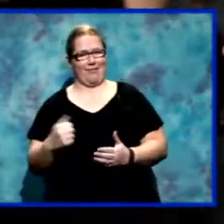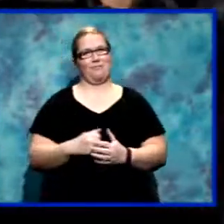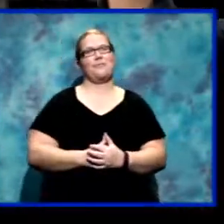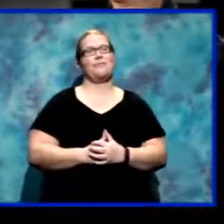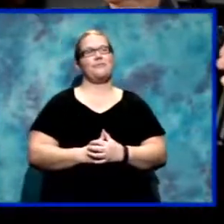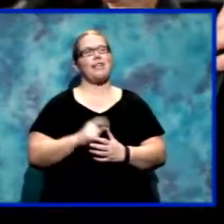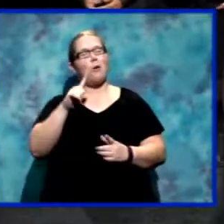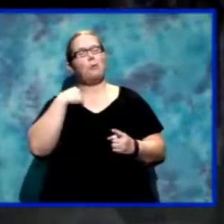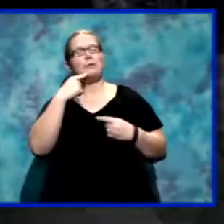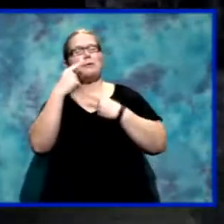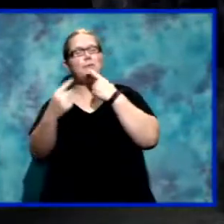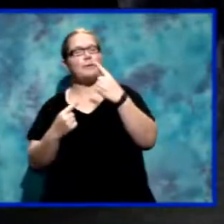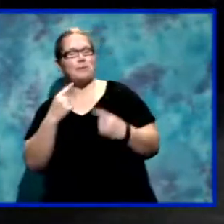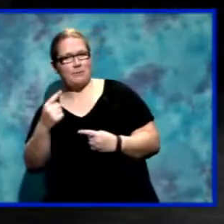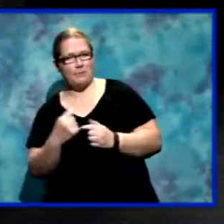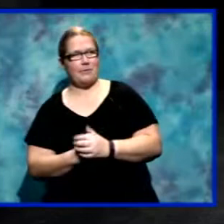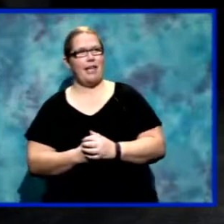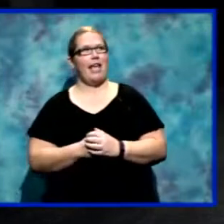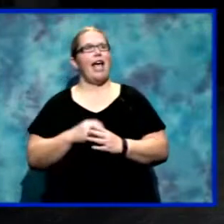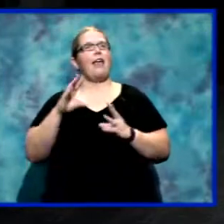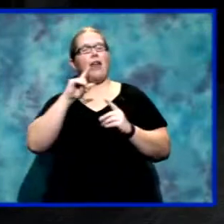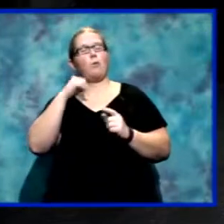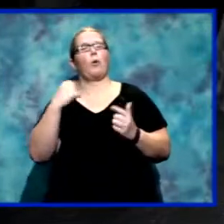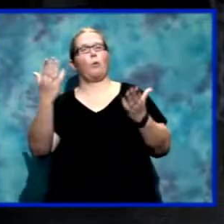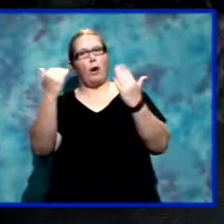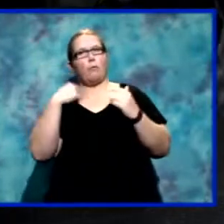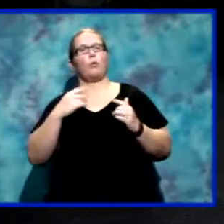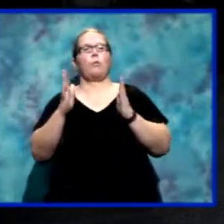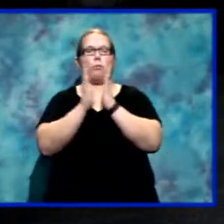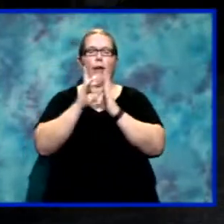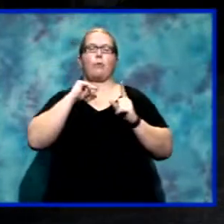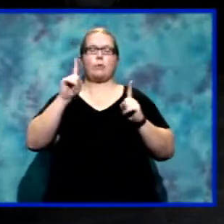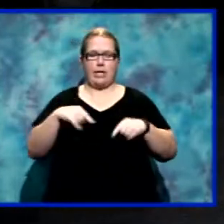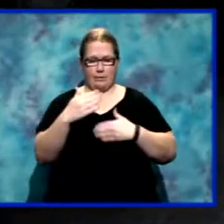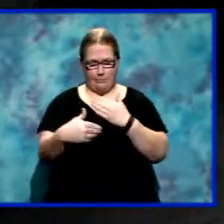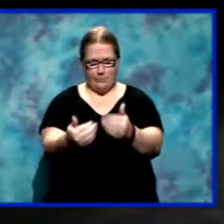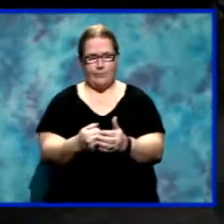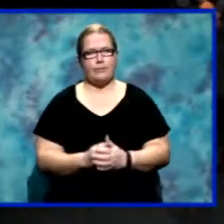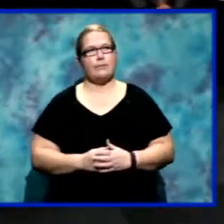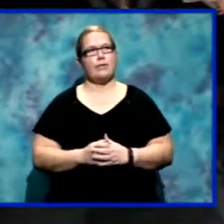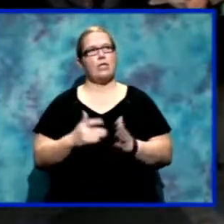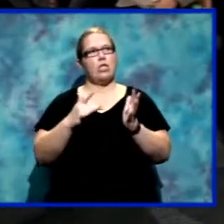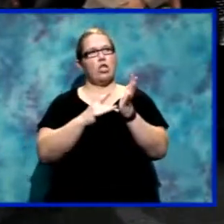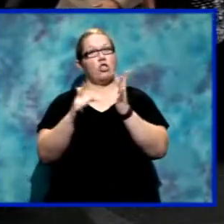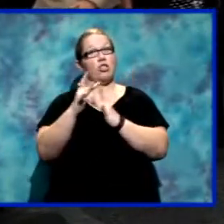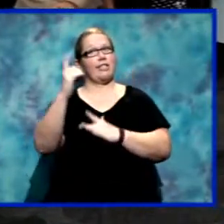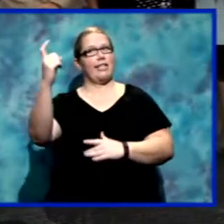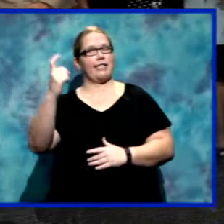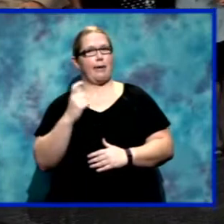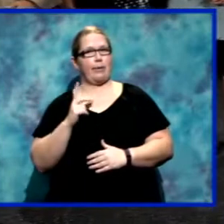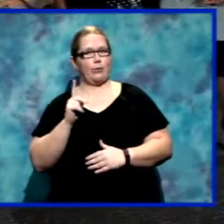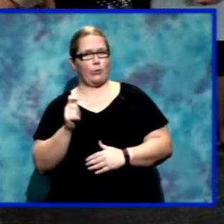I will tell you something, and then I'll give you a welcome and we'll say a prayer and we'll get to singing. Jesus is coming soon.